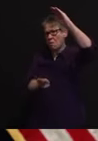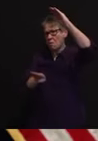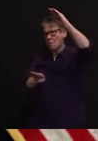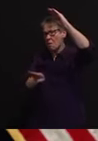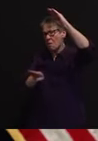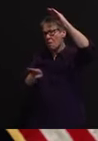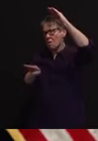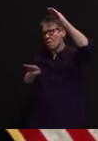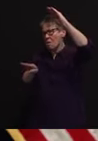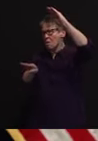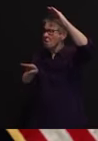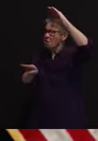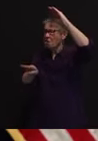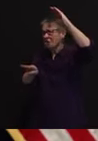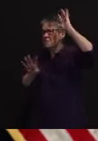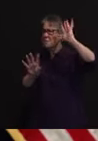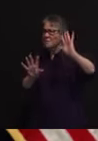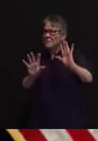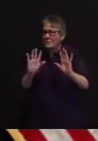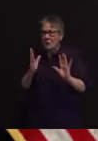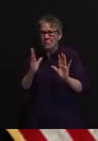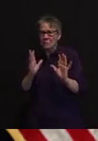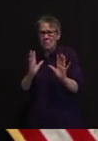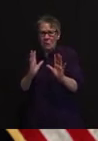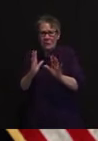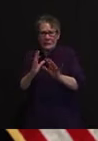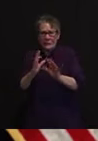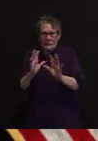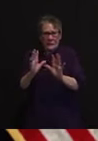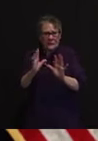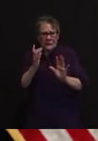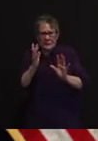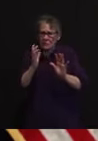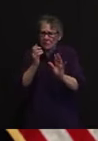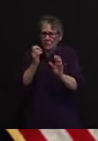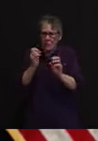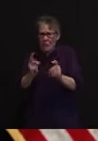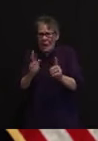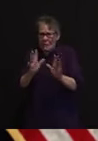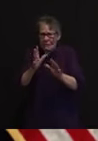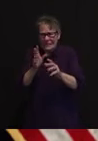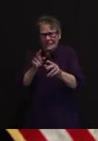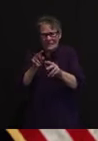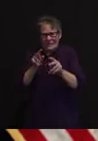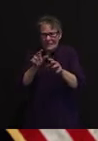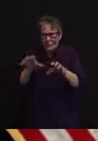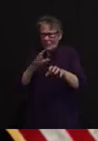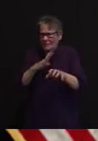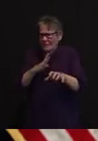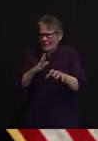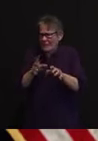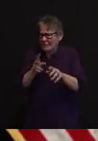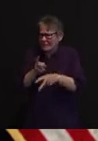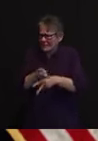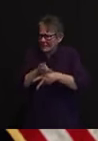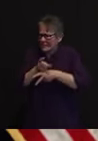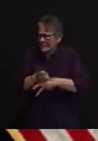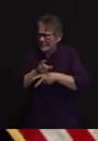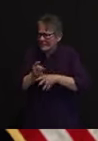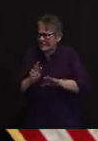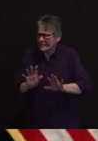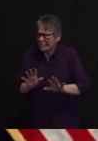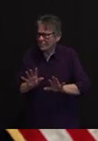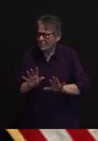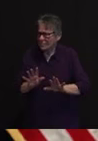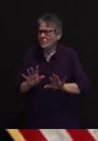current assessment in these models of a worst case scenario. And of the models, Matt, that I look at, the model that I would look at